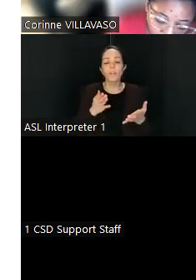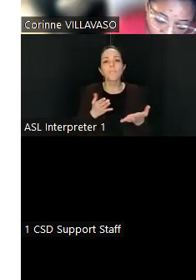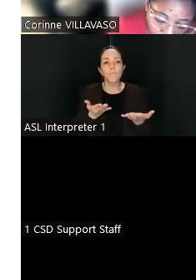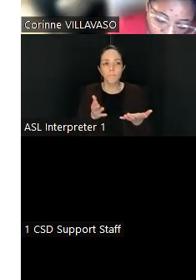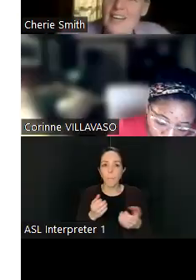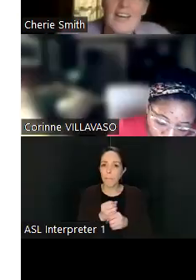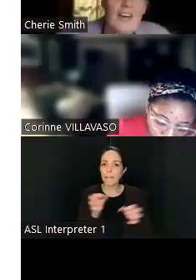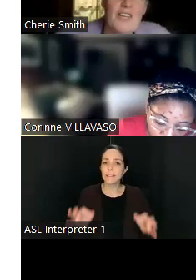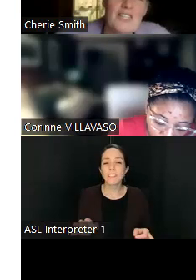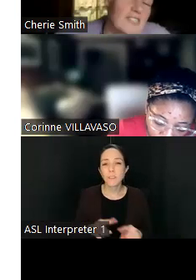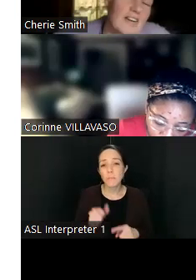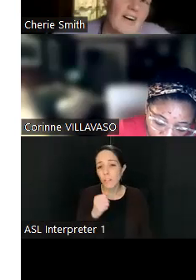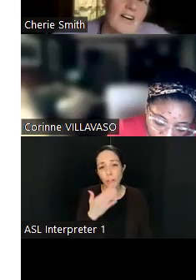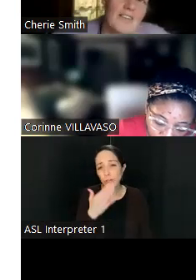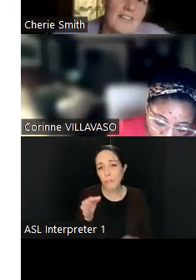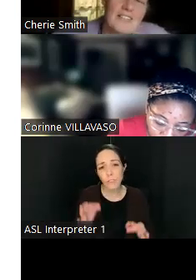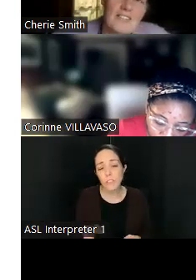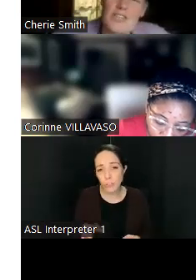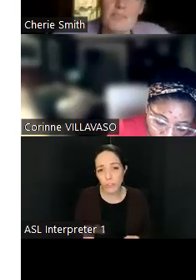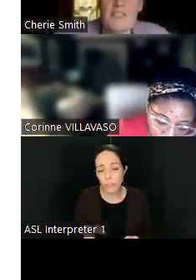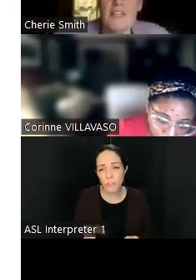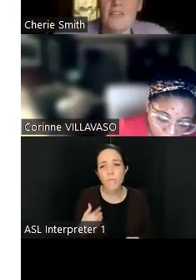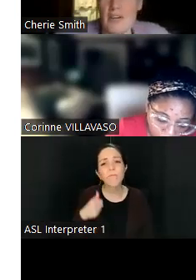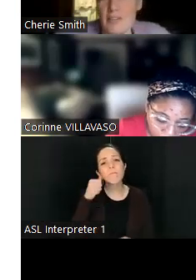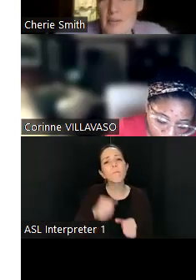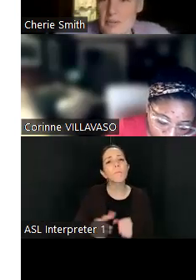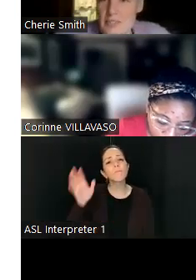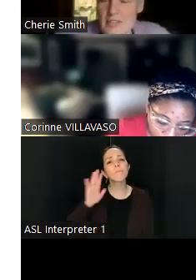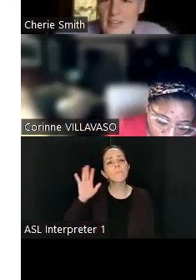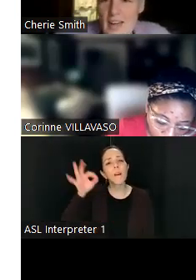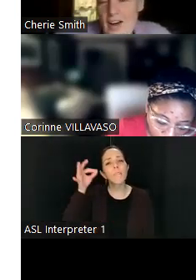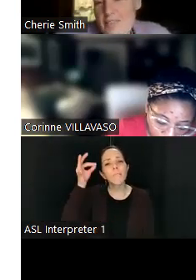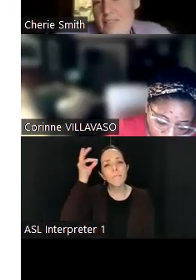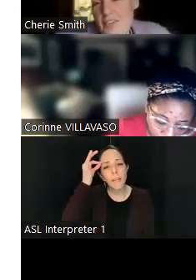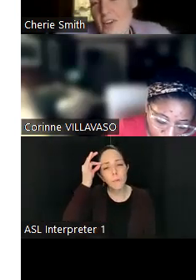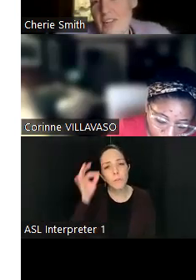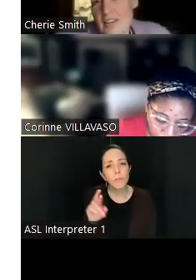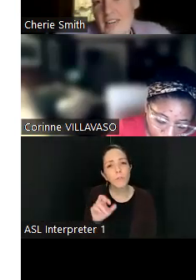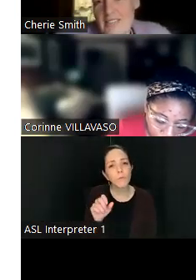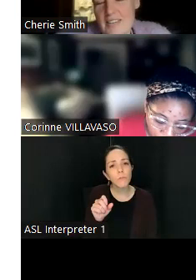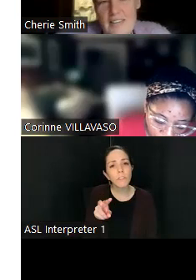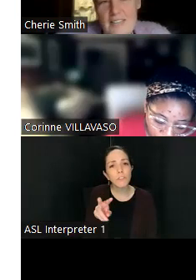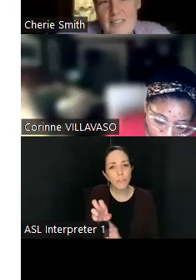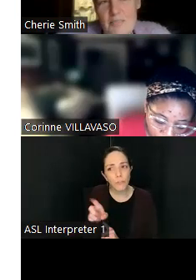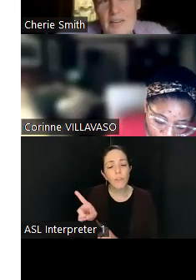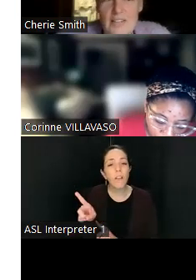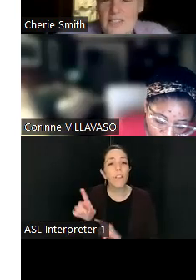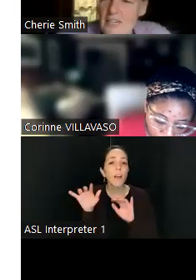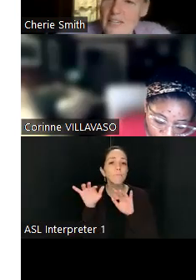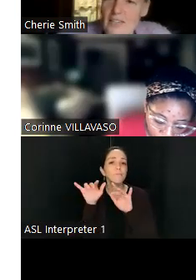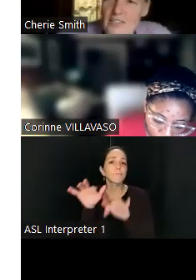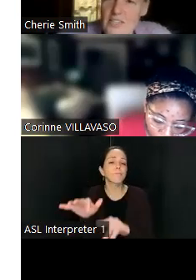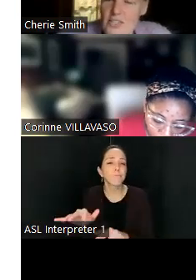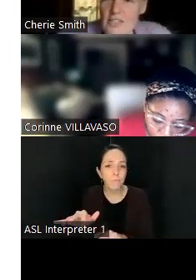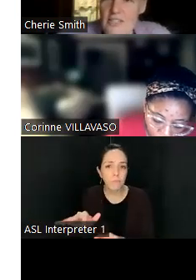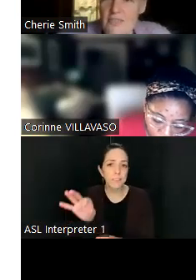was established, how they snuck off on Christmas Eve when everybody was off for the holidays and made their